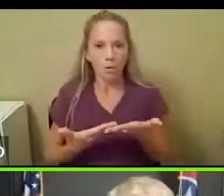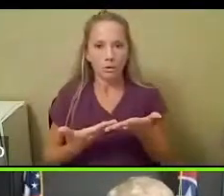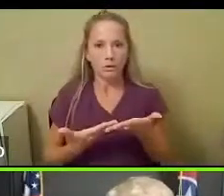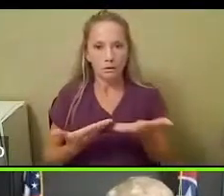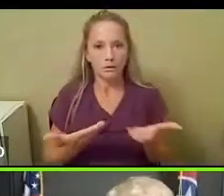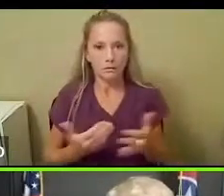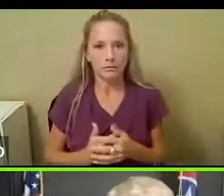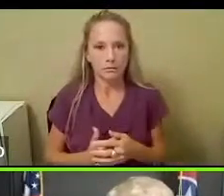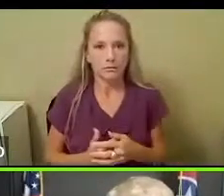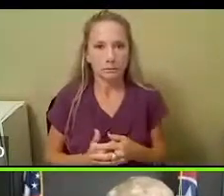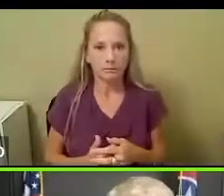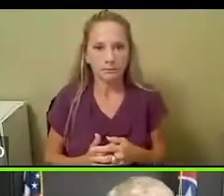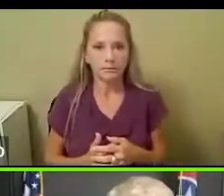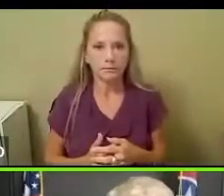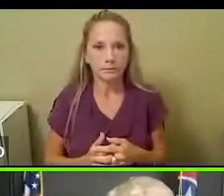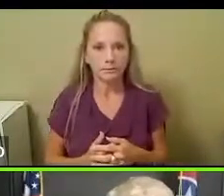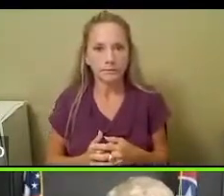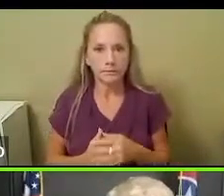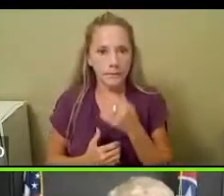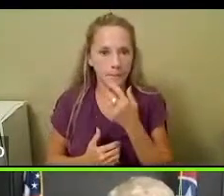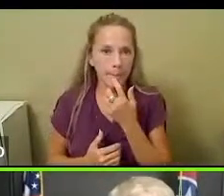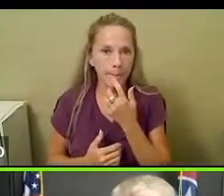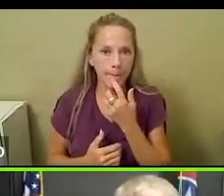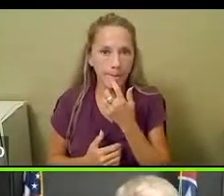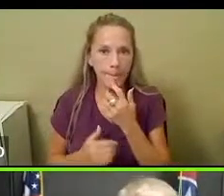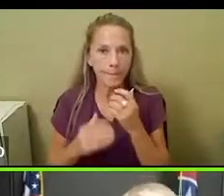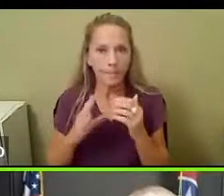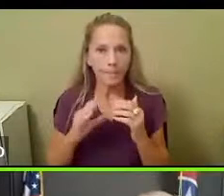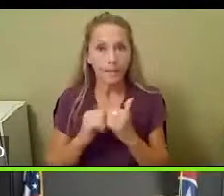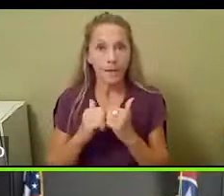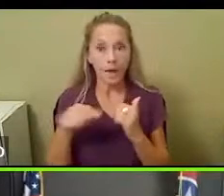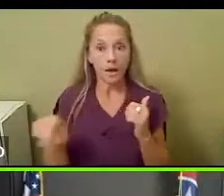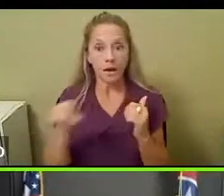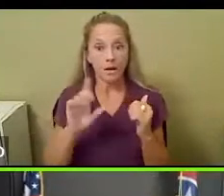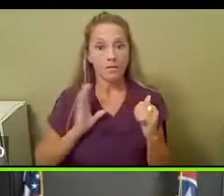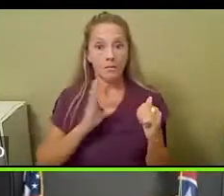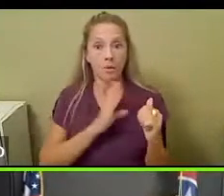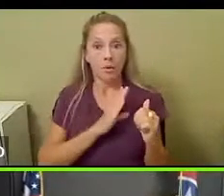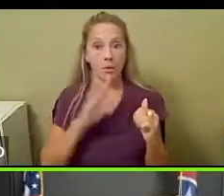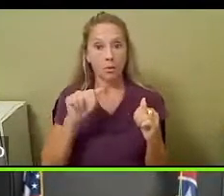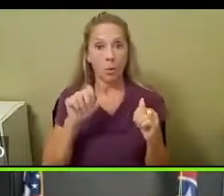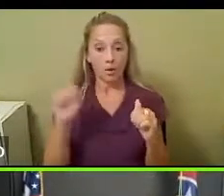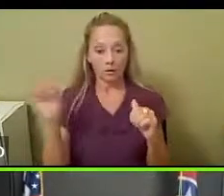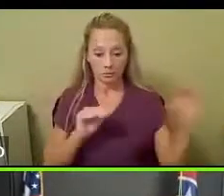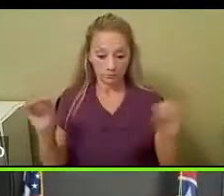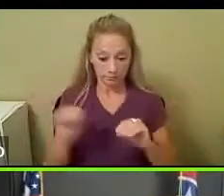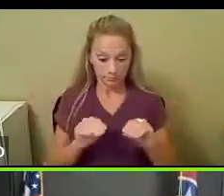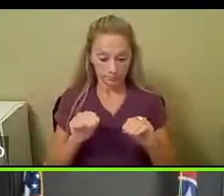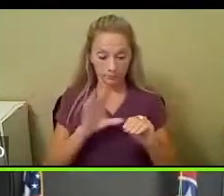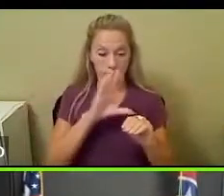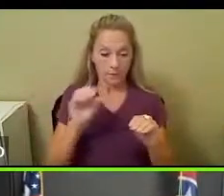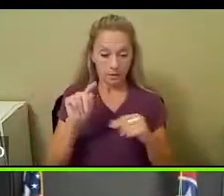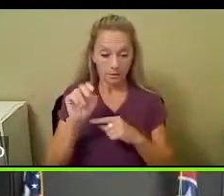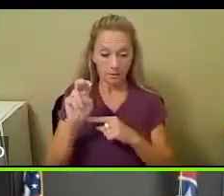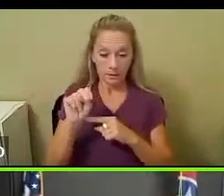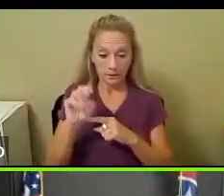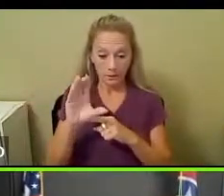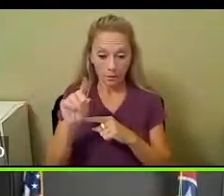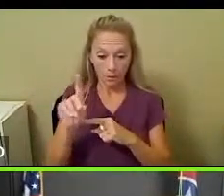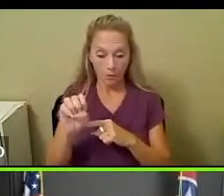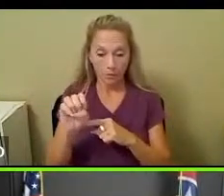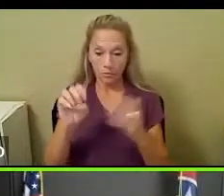fact that the way this board has been put together, the way the Tennessee Code reads, and all those